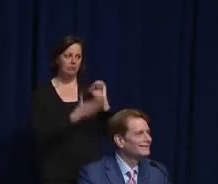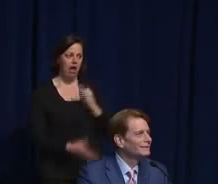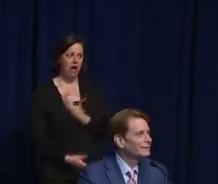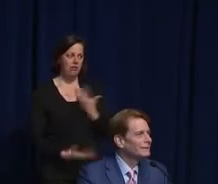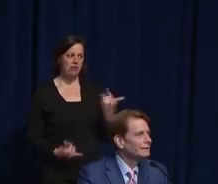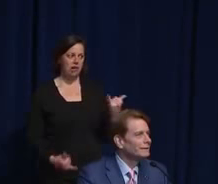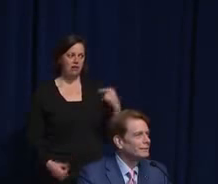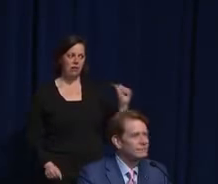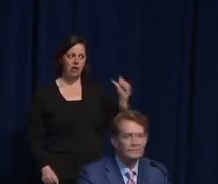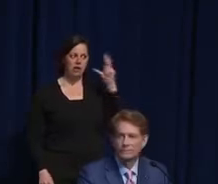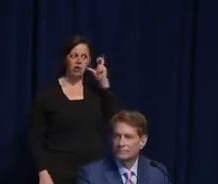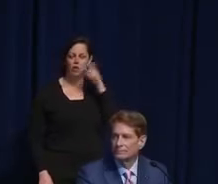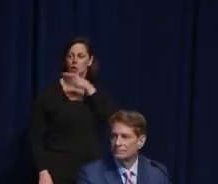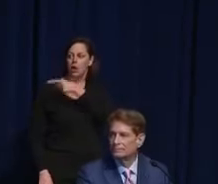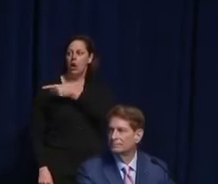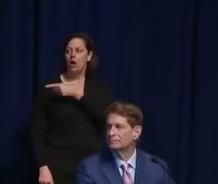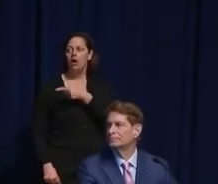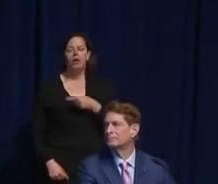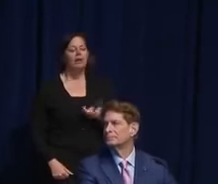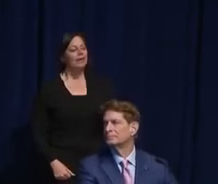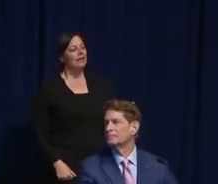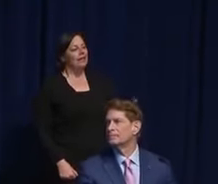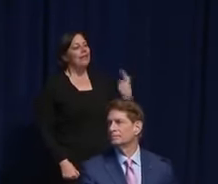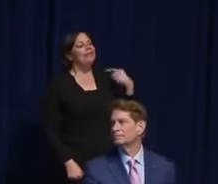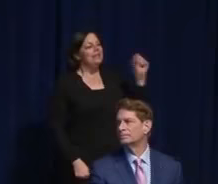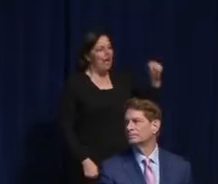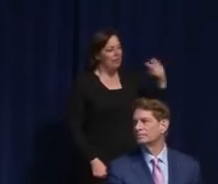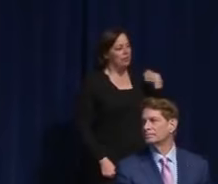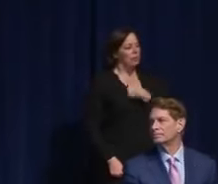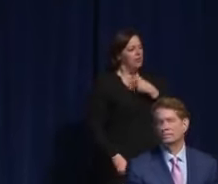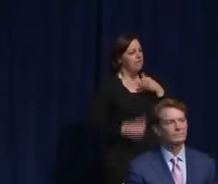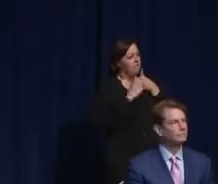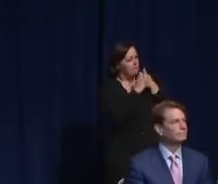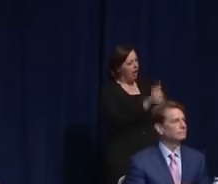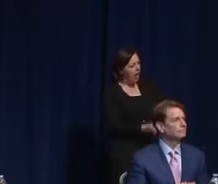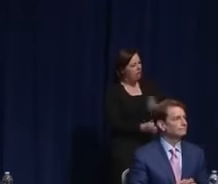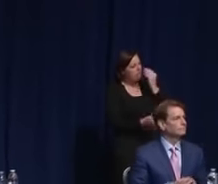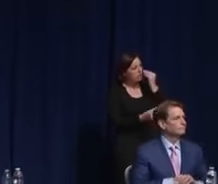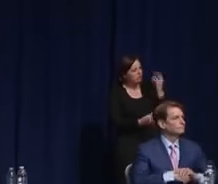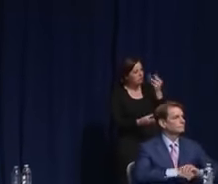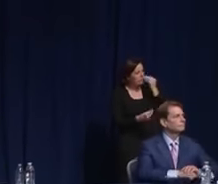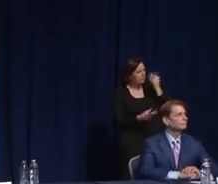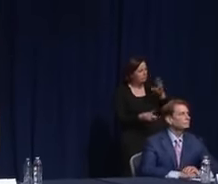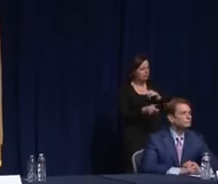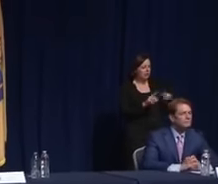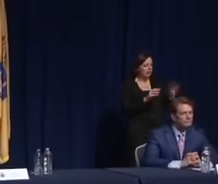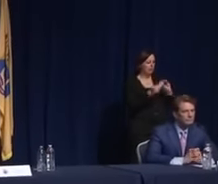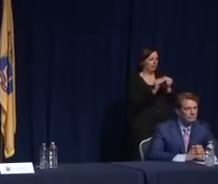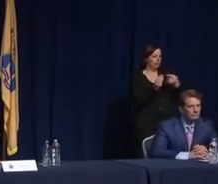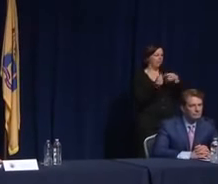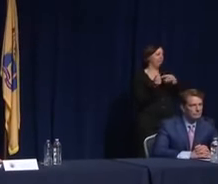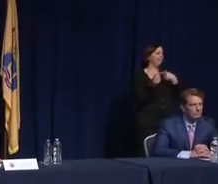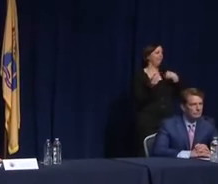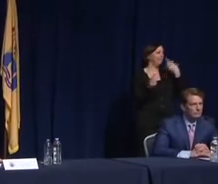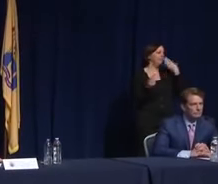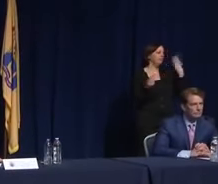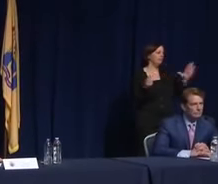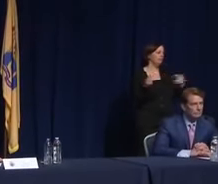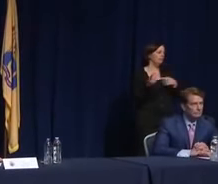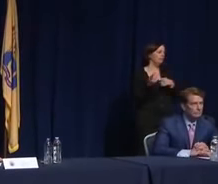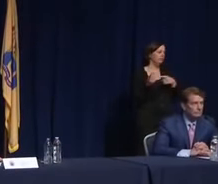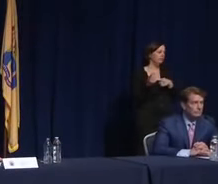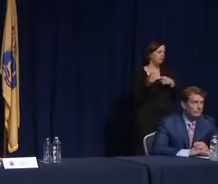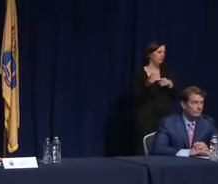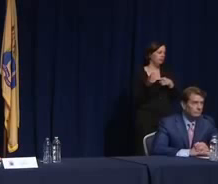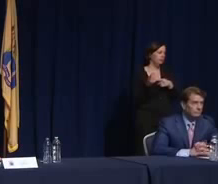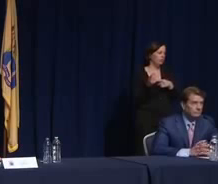we track that. I don't have it in front of me, but I don't have the number. If we can get the number, we will get it